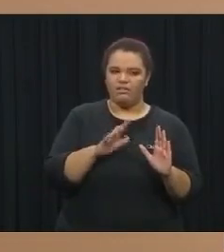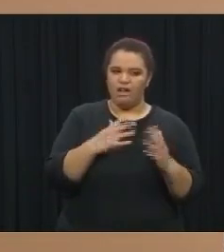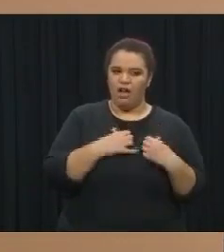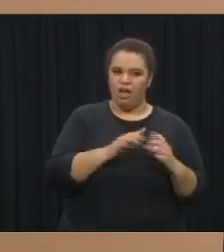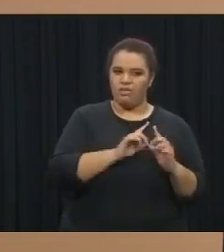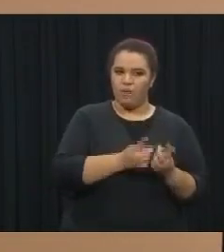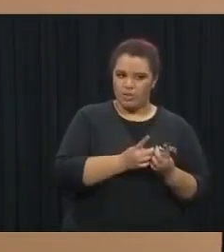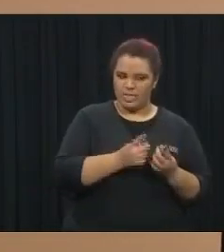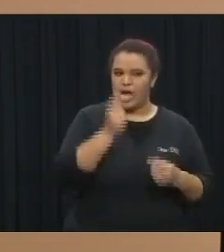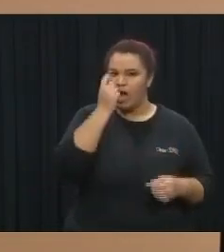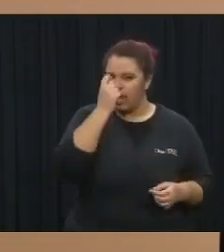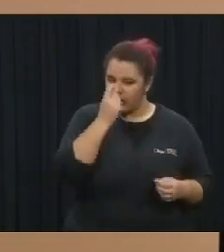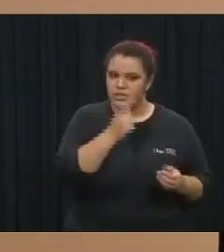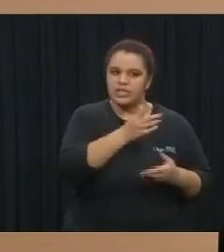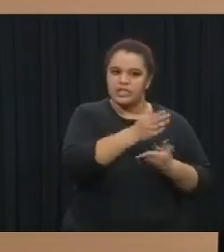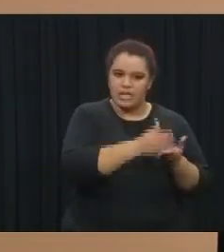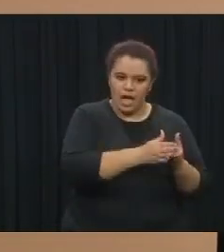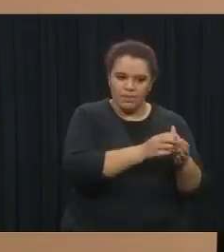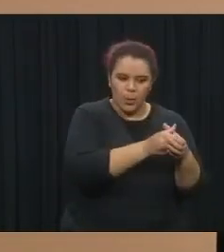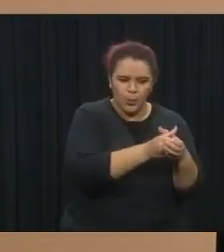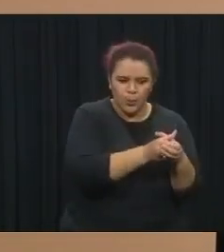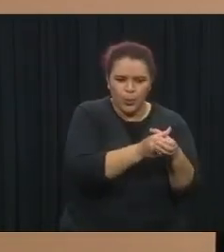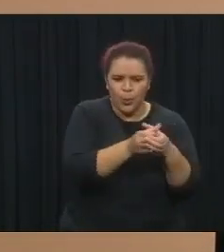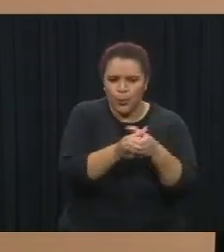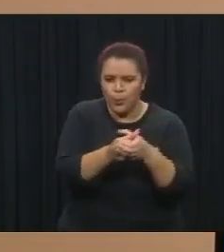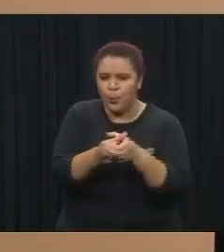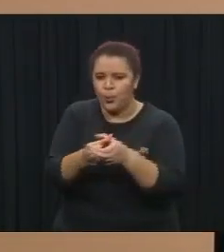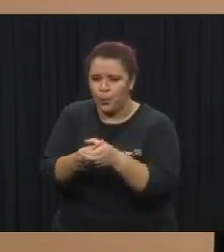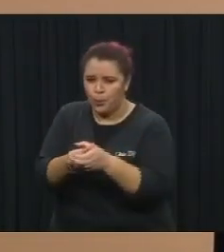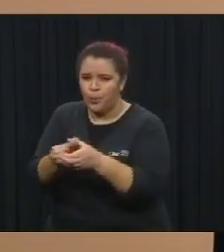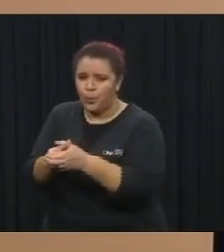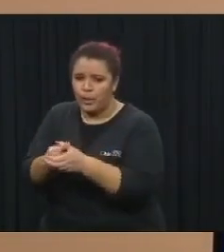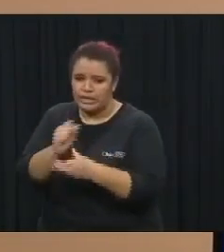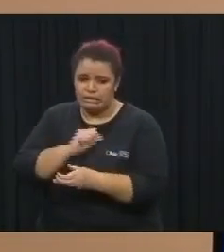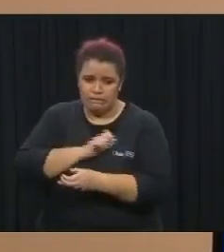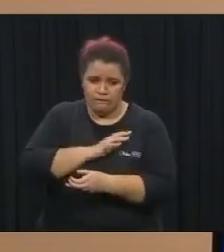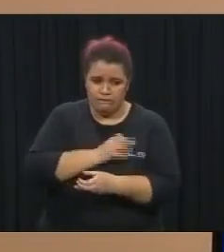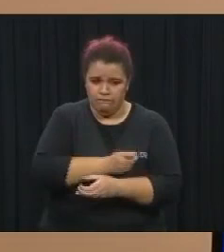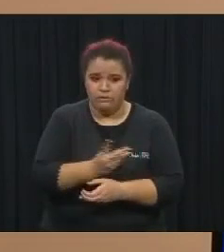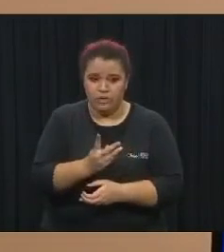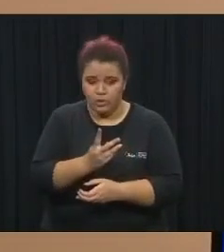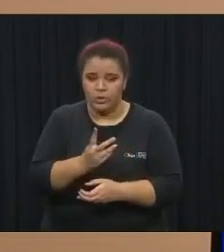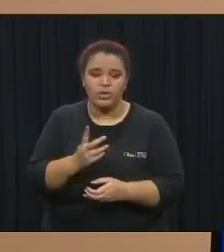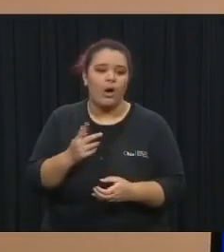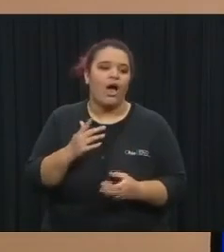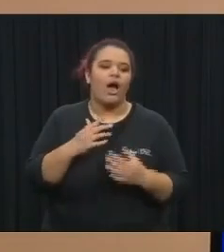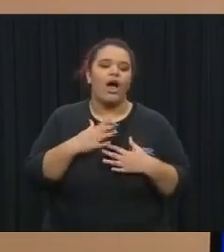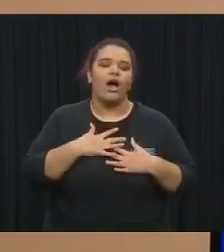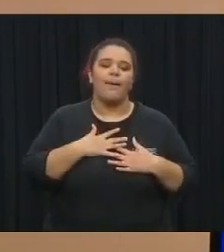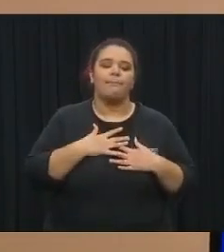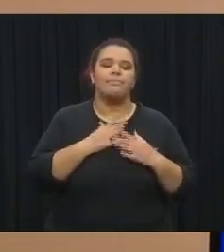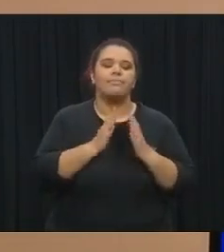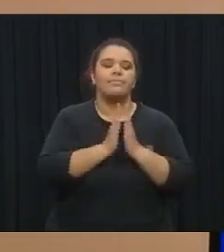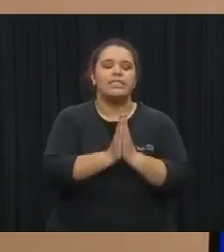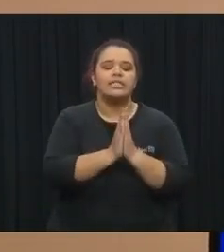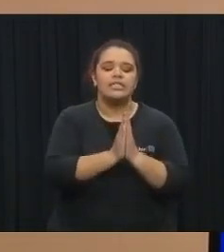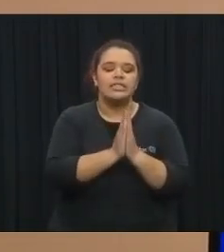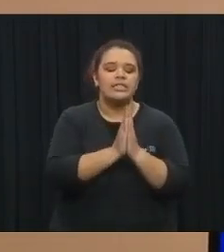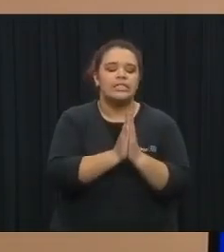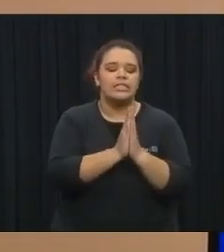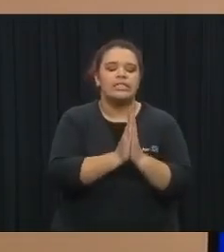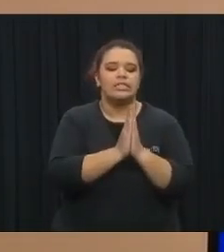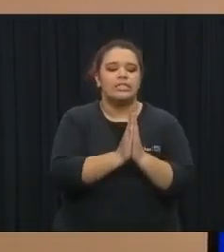staffs. I am really begging the people of Ohio to do this on their own. I need my